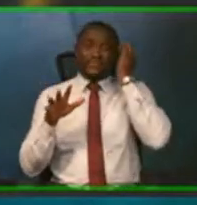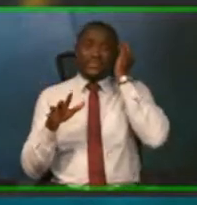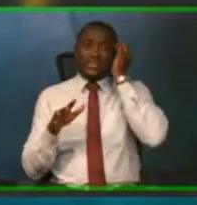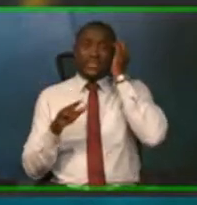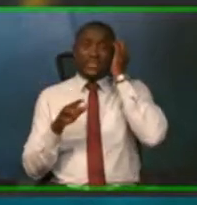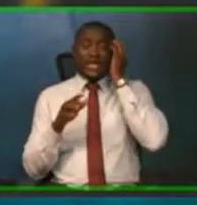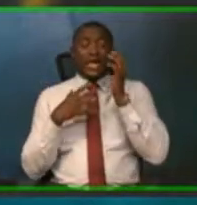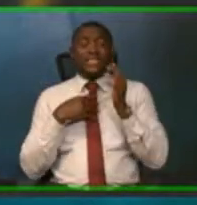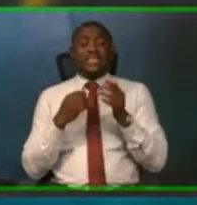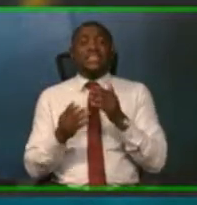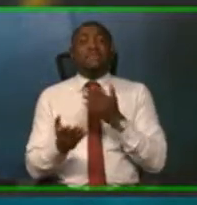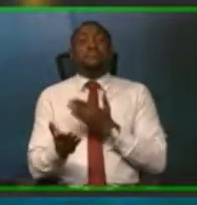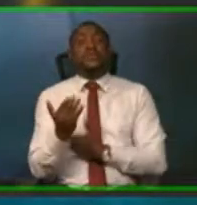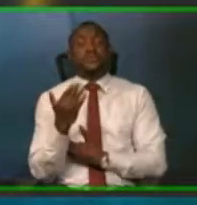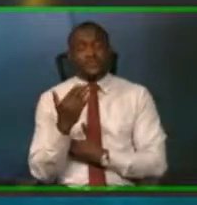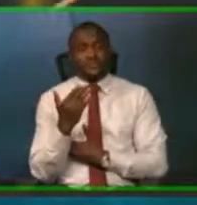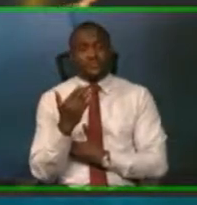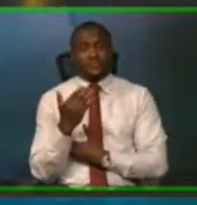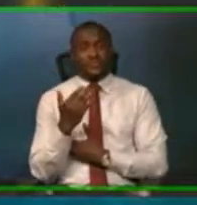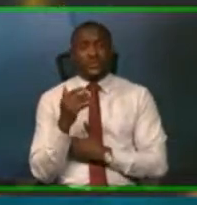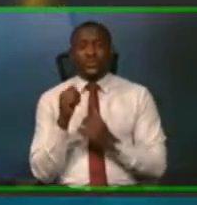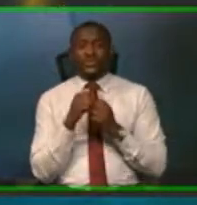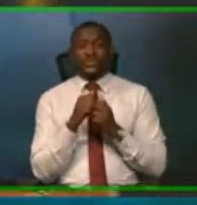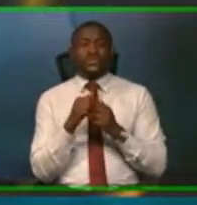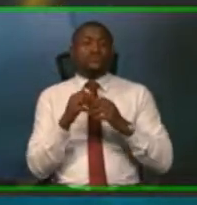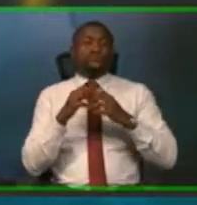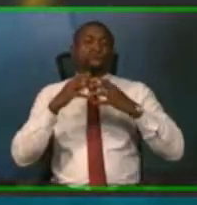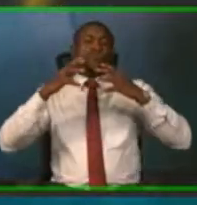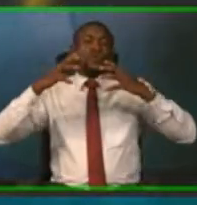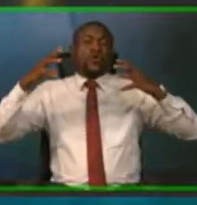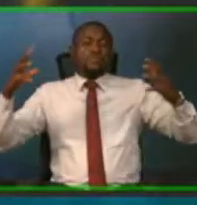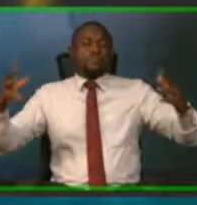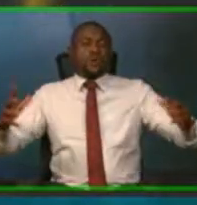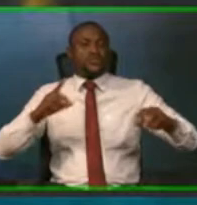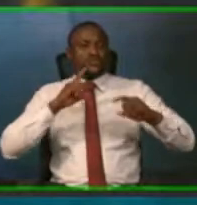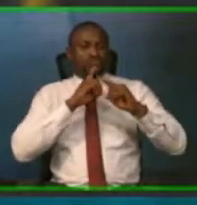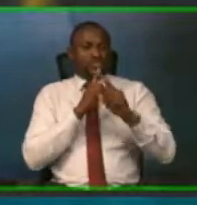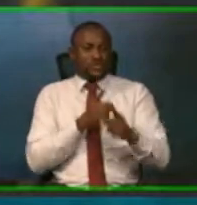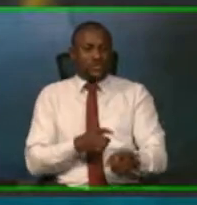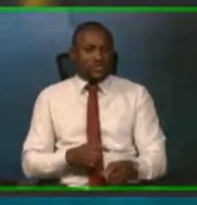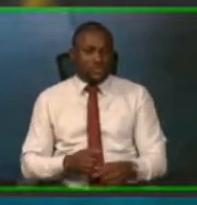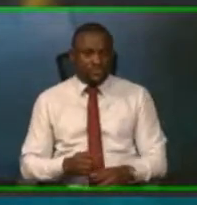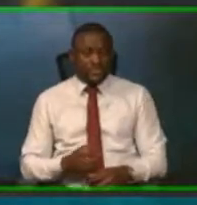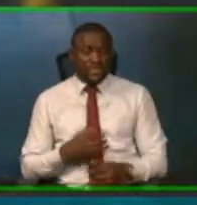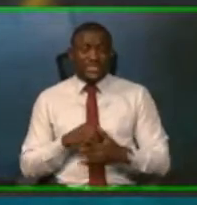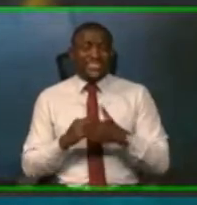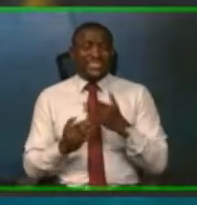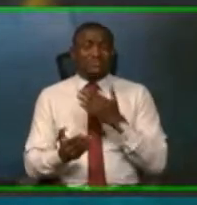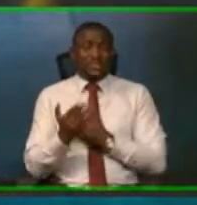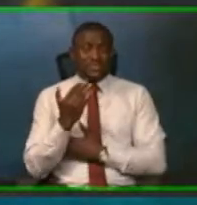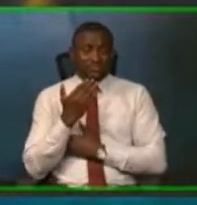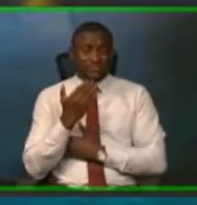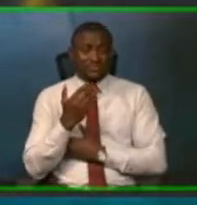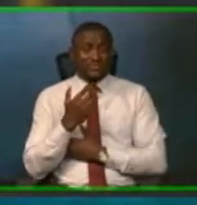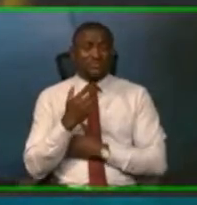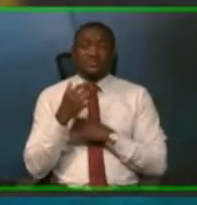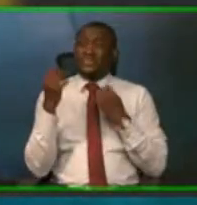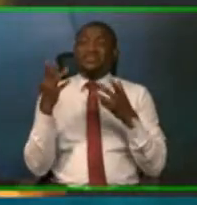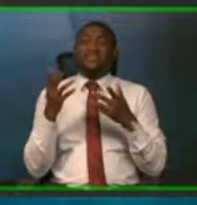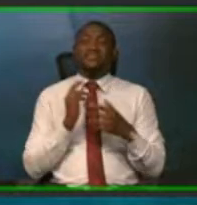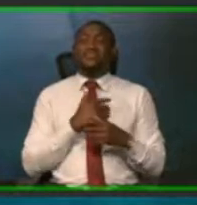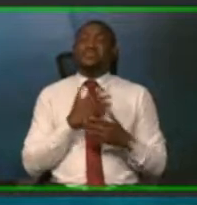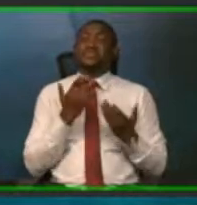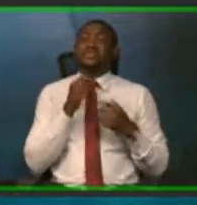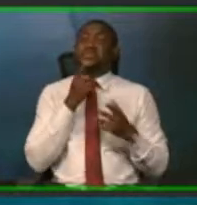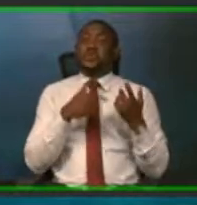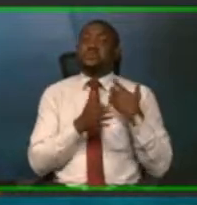the morning, with such phenomenal results, and in the morning, many of us would not go